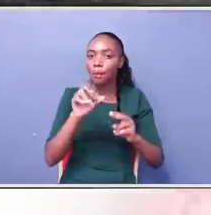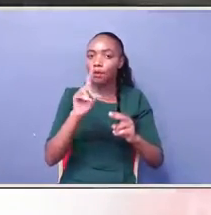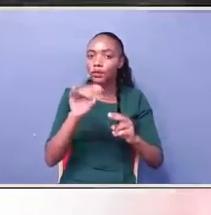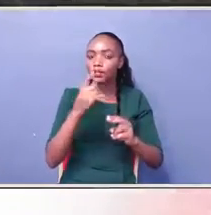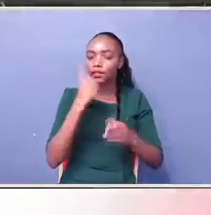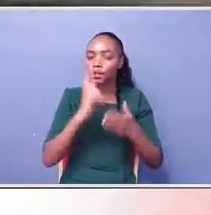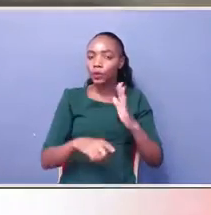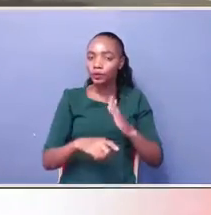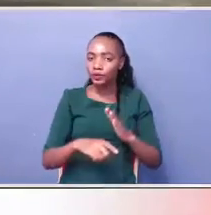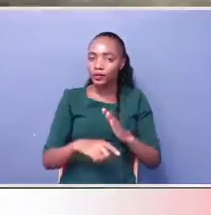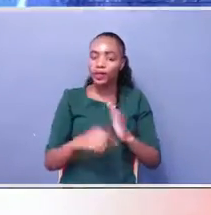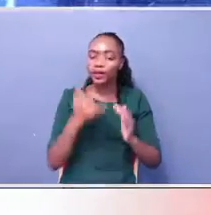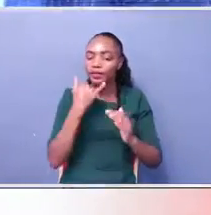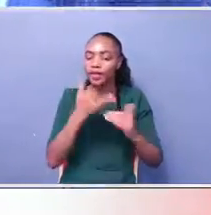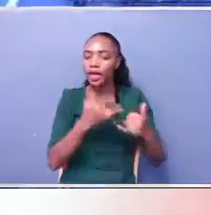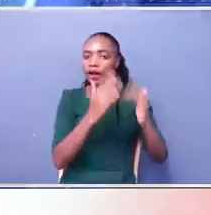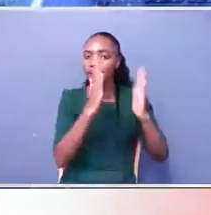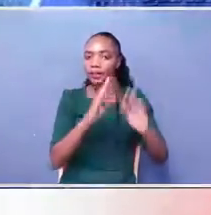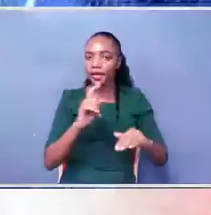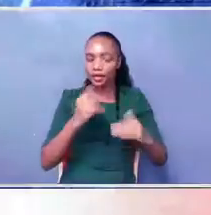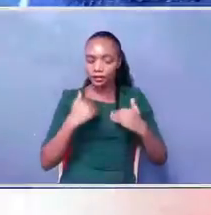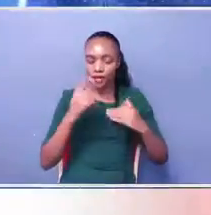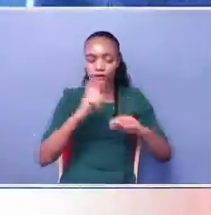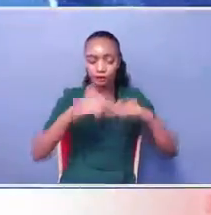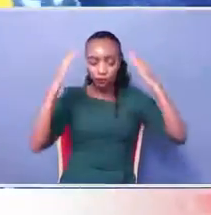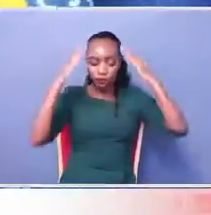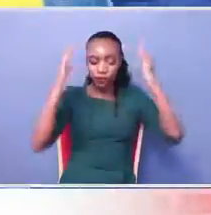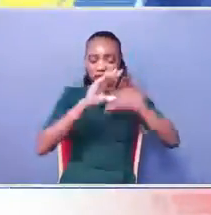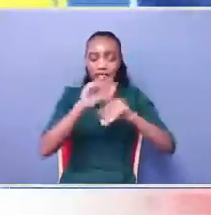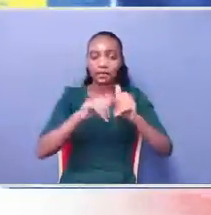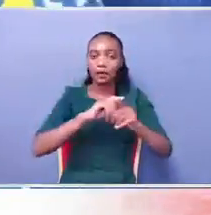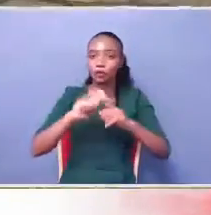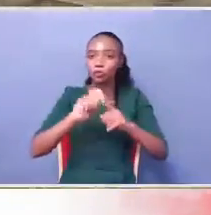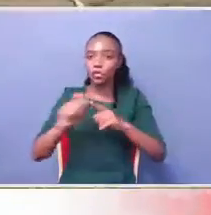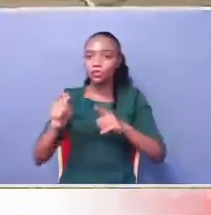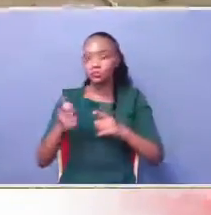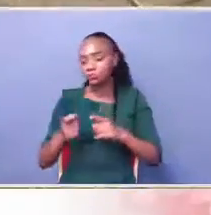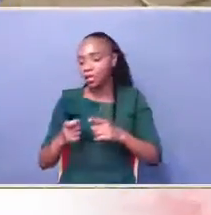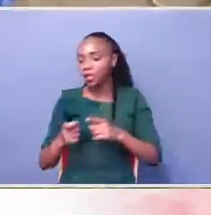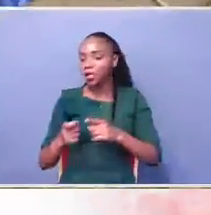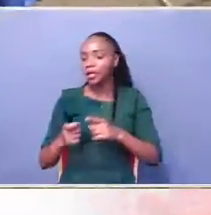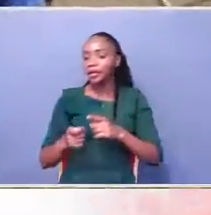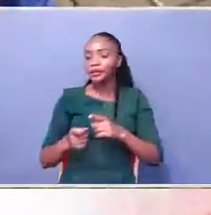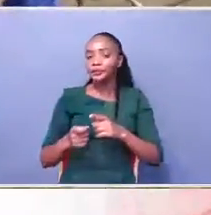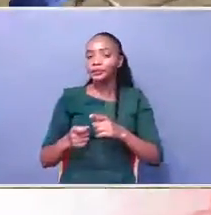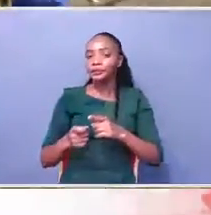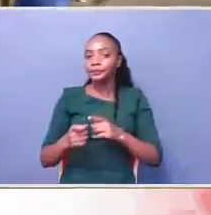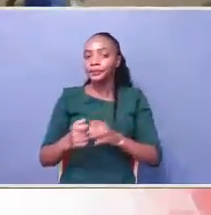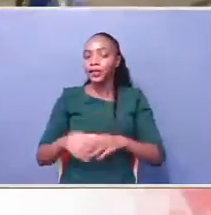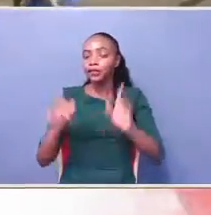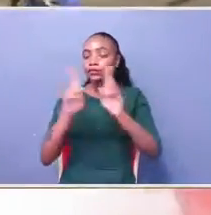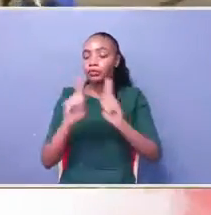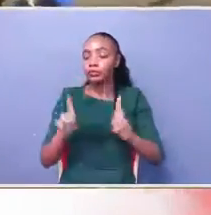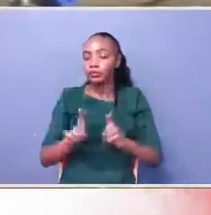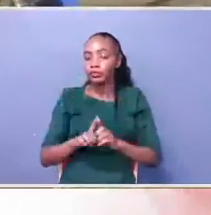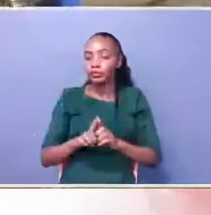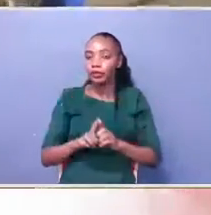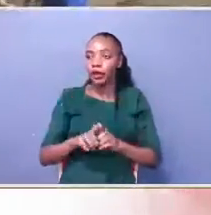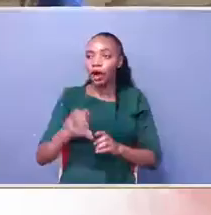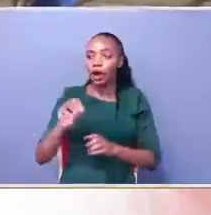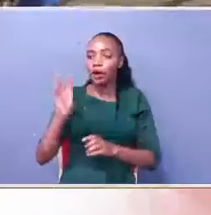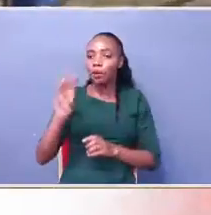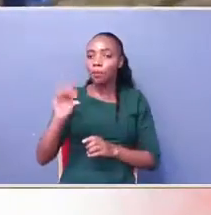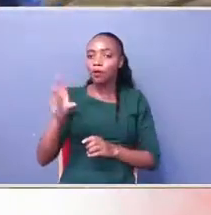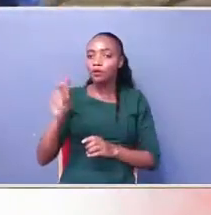young footballers now have time to fully focus on their training and shun pressures of participating in competitions. According to Omondi,